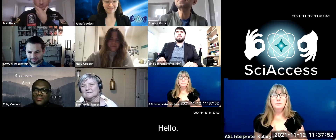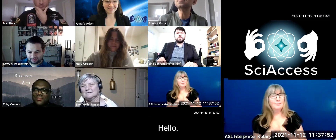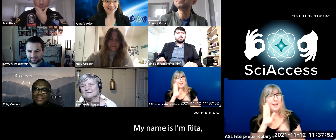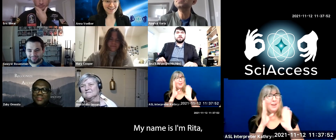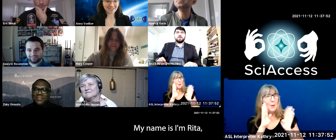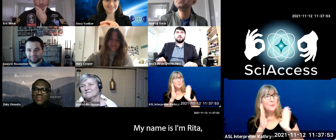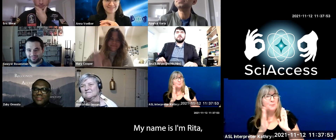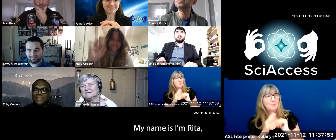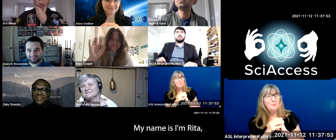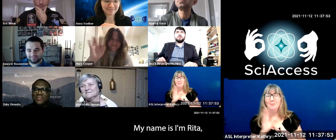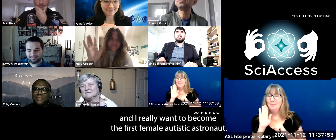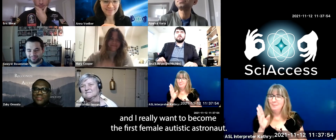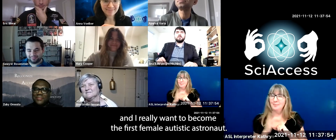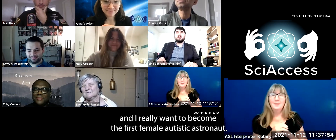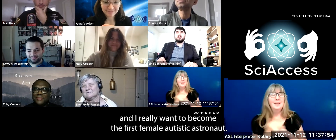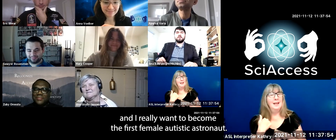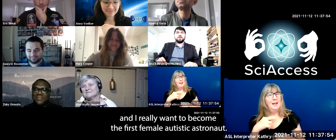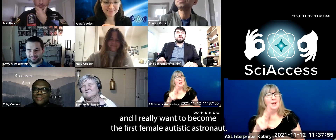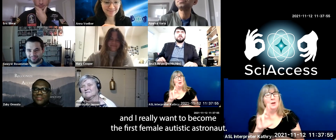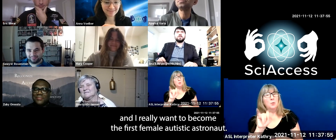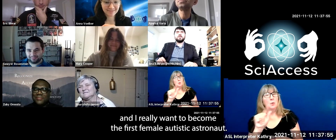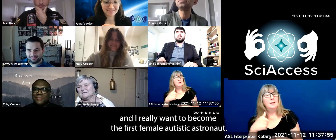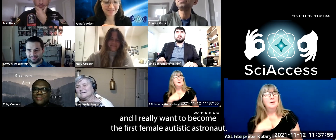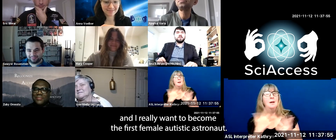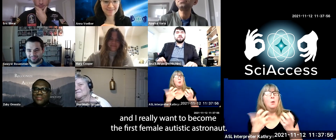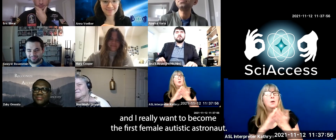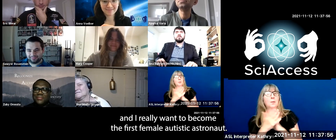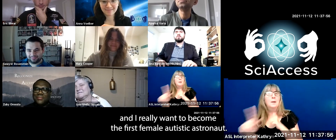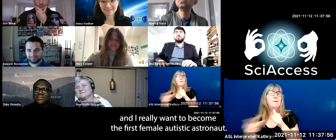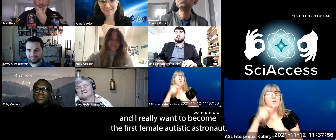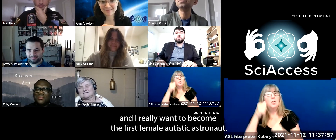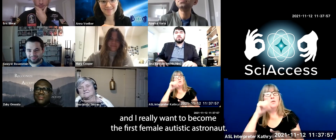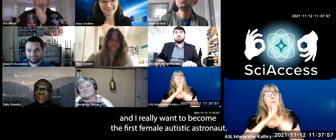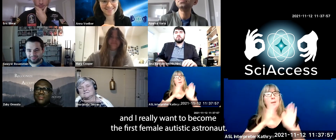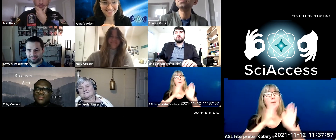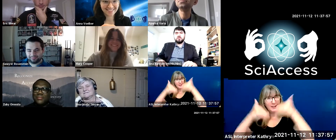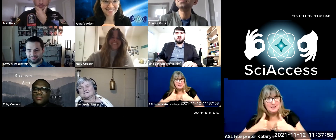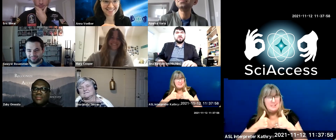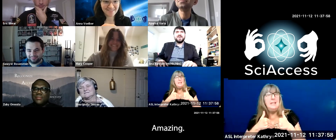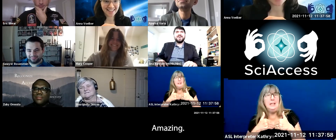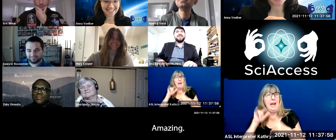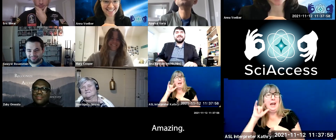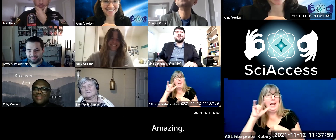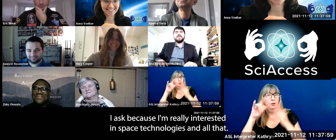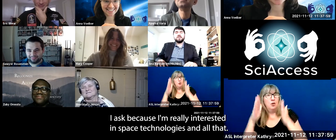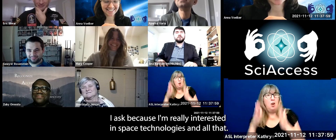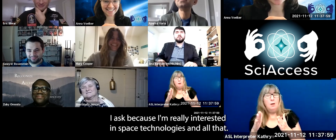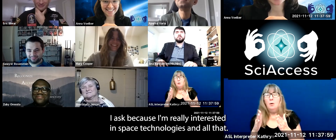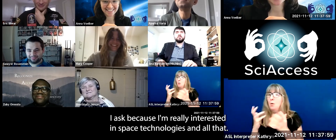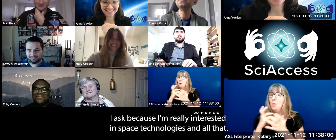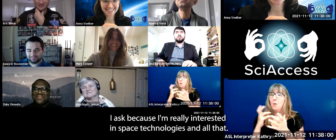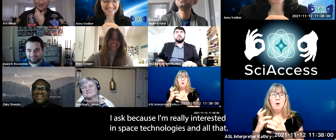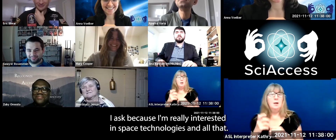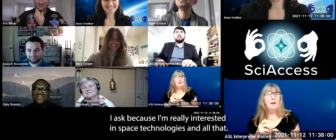Hello. Hello. My name is Amrita, and I really want to become the first female autistic astronaut. Amazing. The